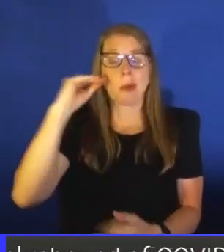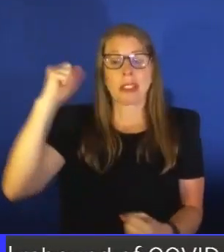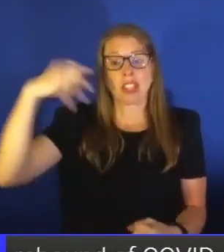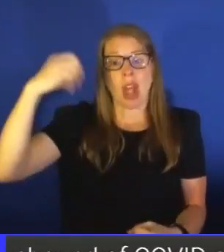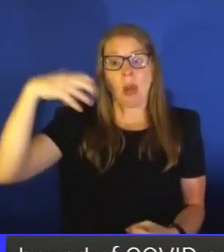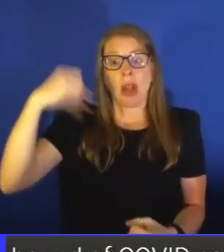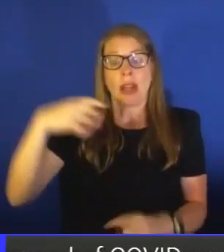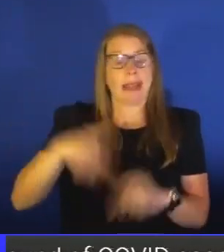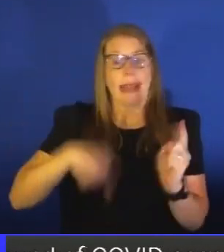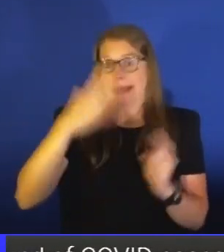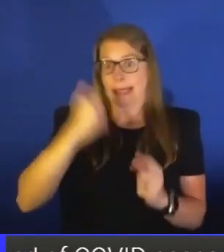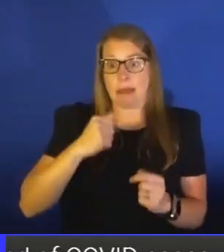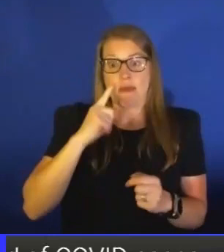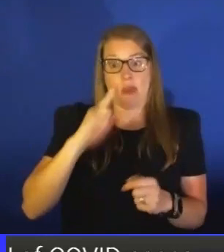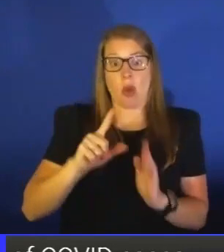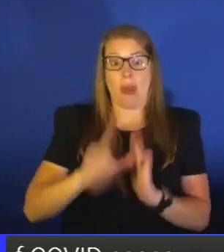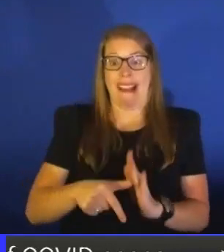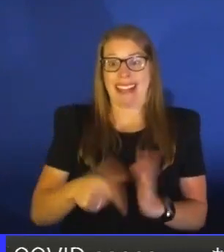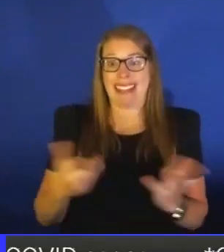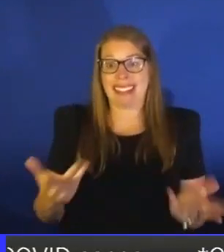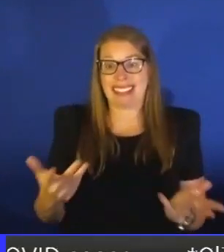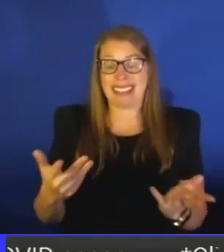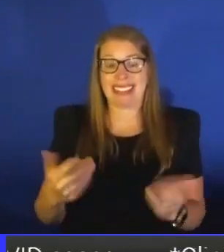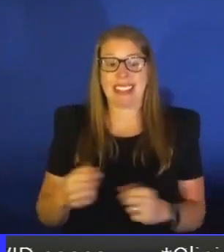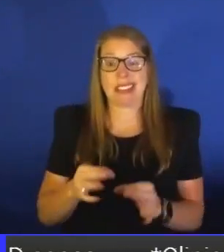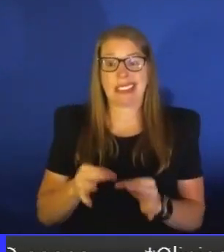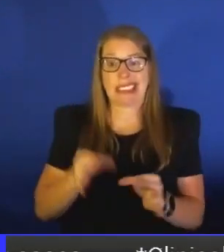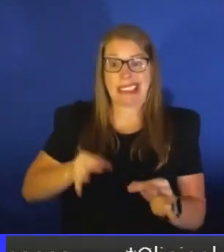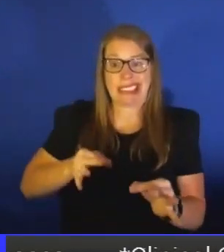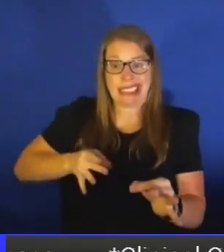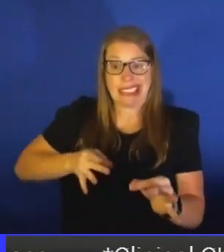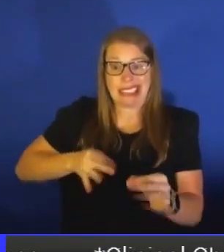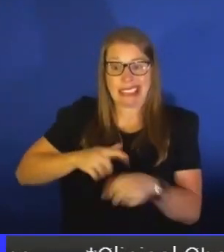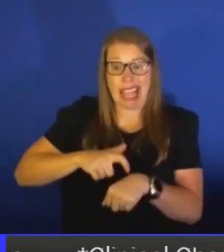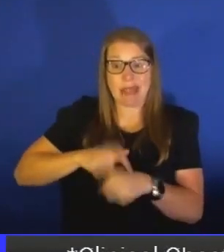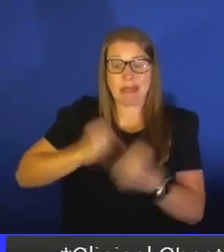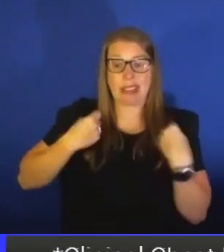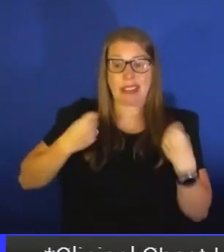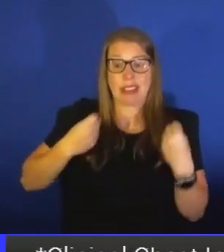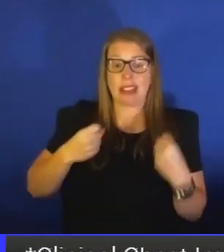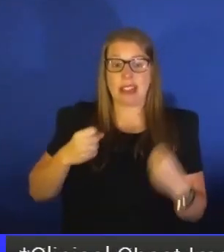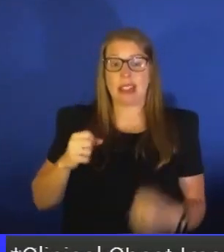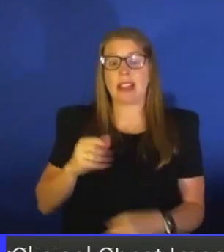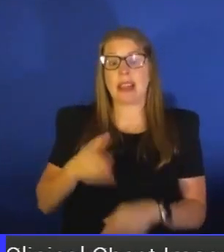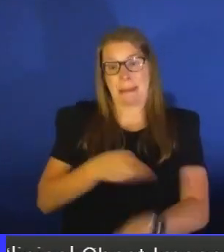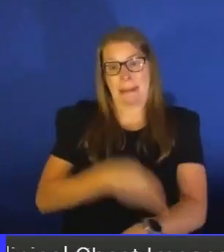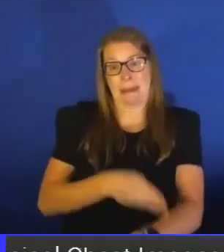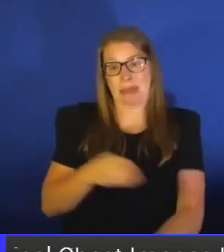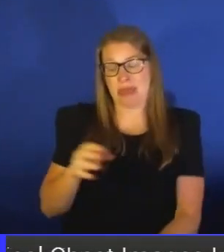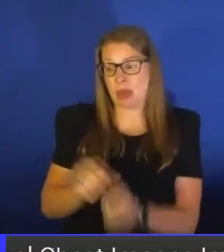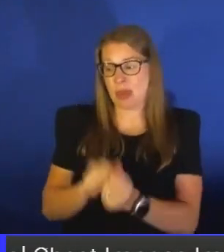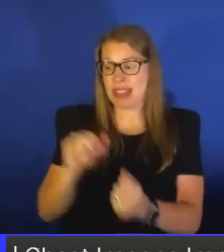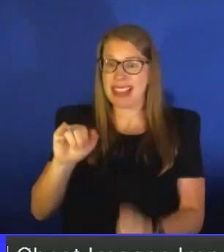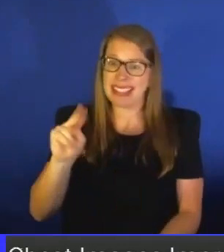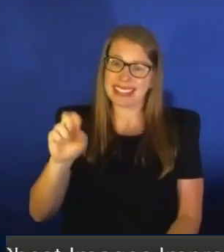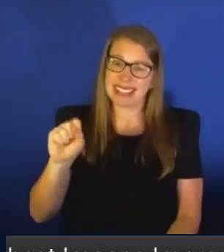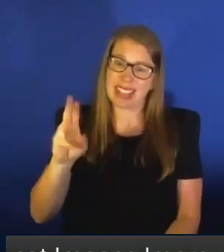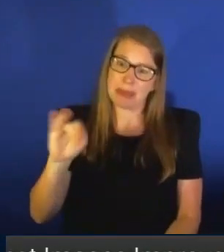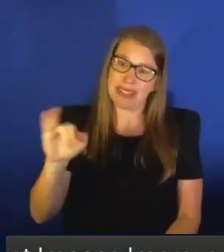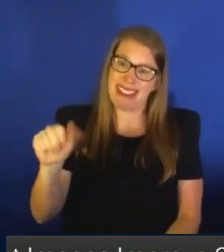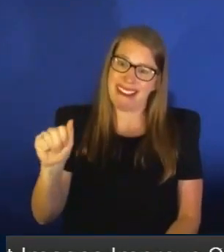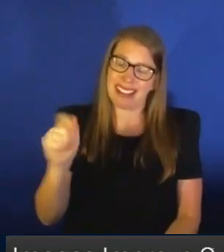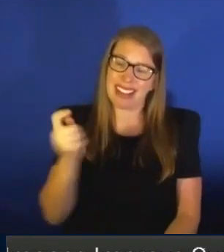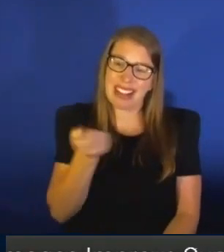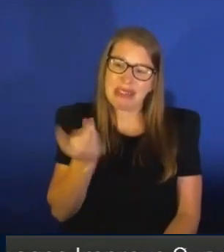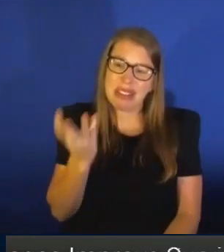while. The improvement in insomnia with exercise is not a huge benefit, but there's a little bit of benefit to Okay, it. last question, then I'm going to let you go